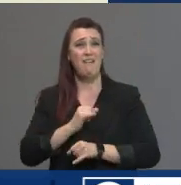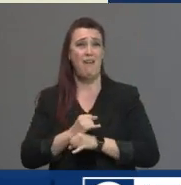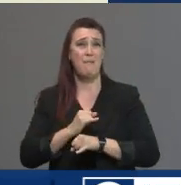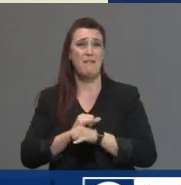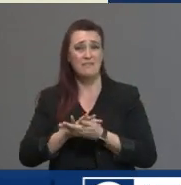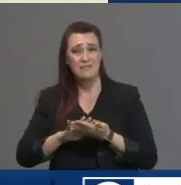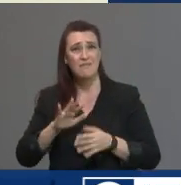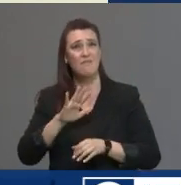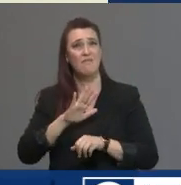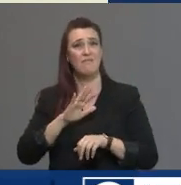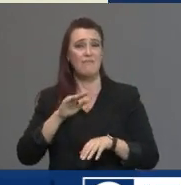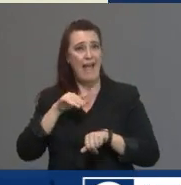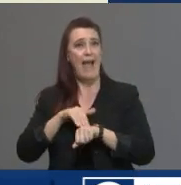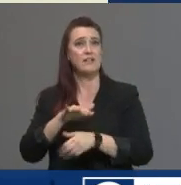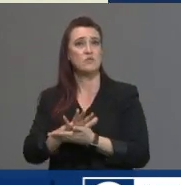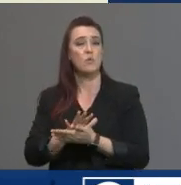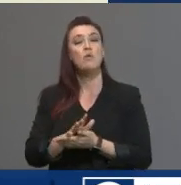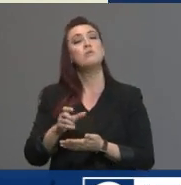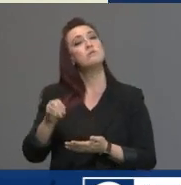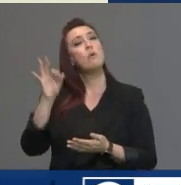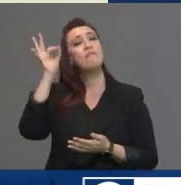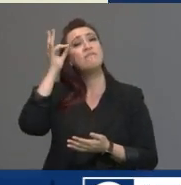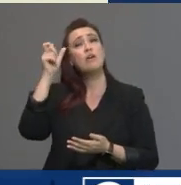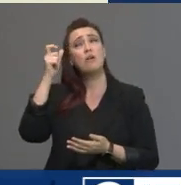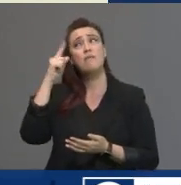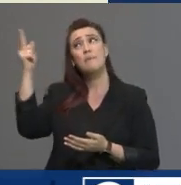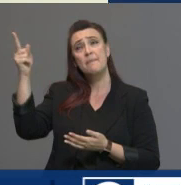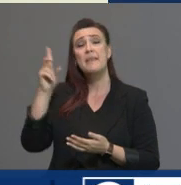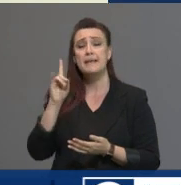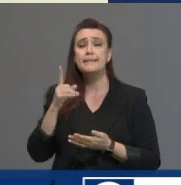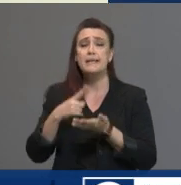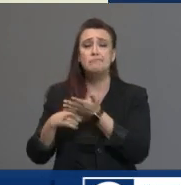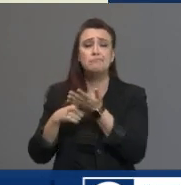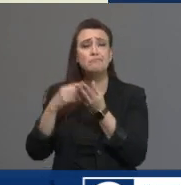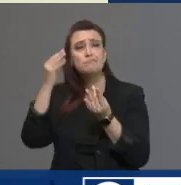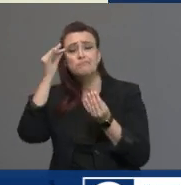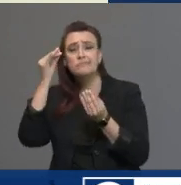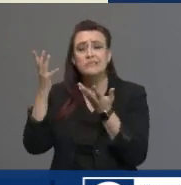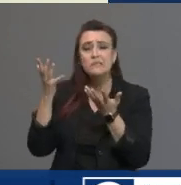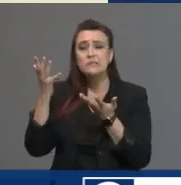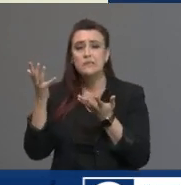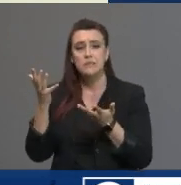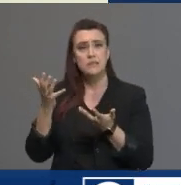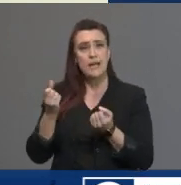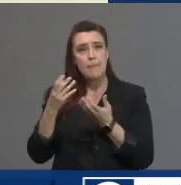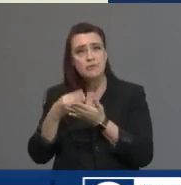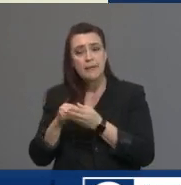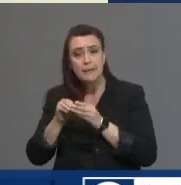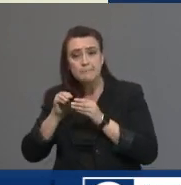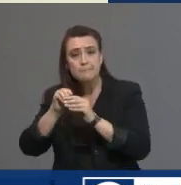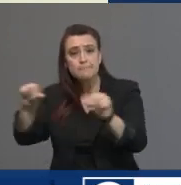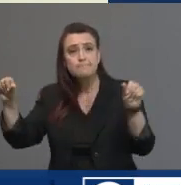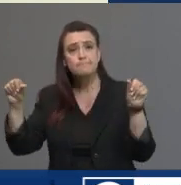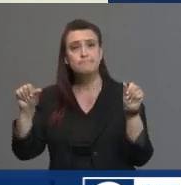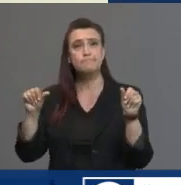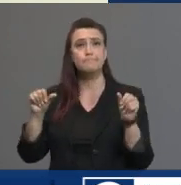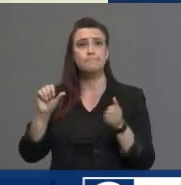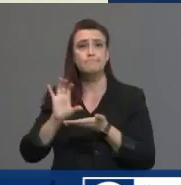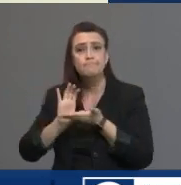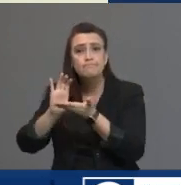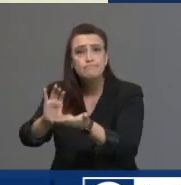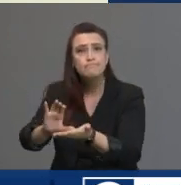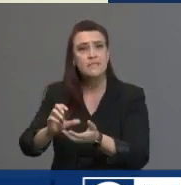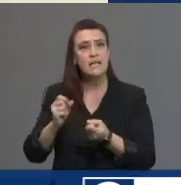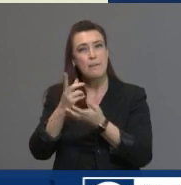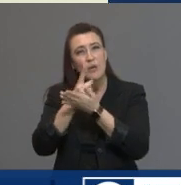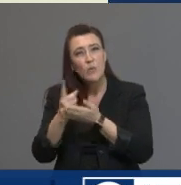And this is something that was contemplated by our federal government in terms of the packages that were put forward and the amount